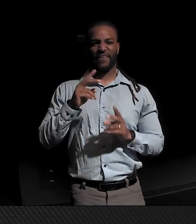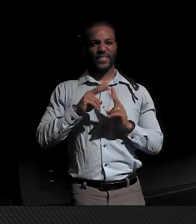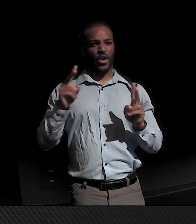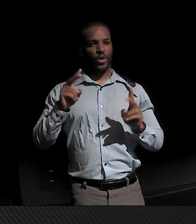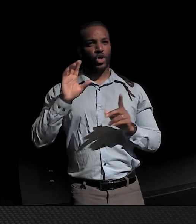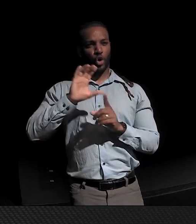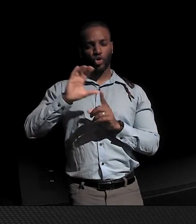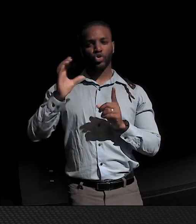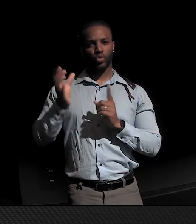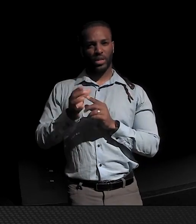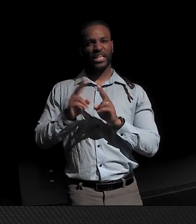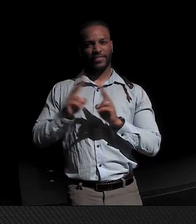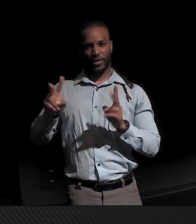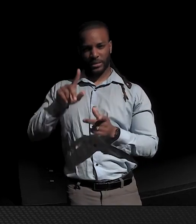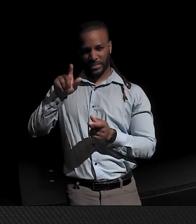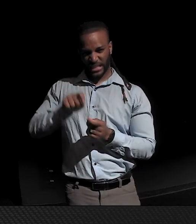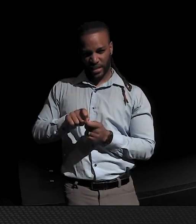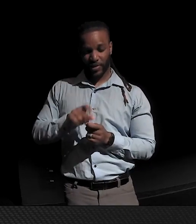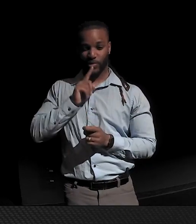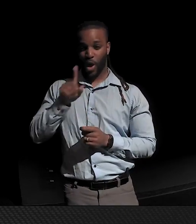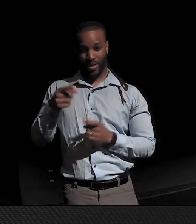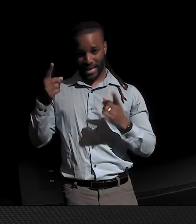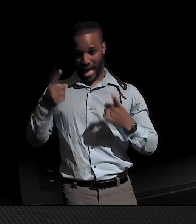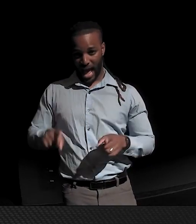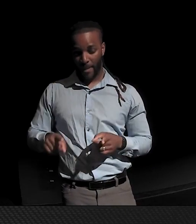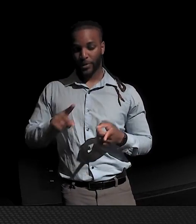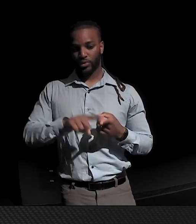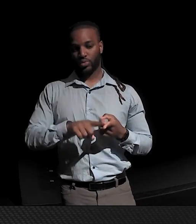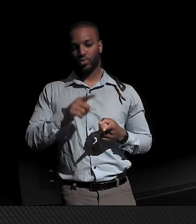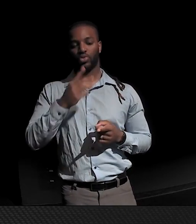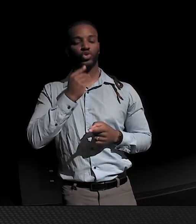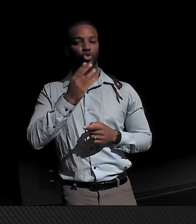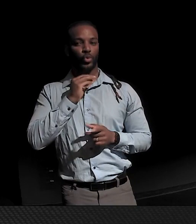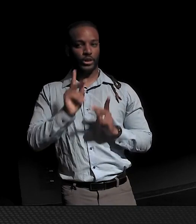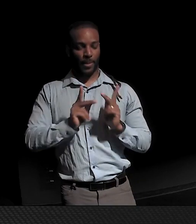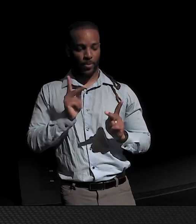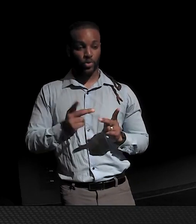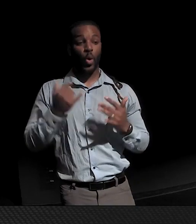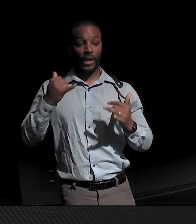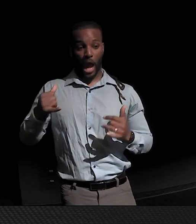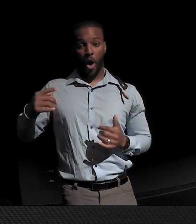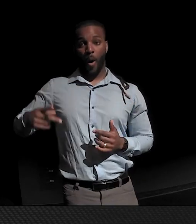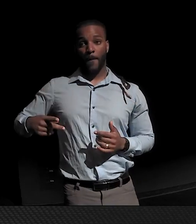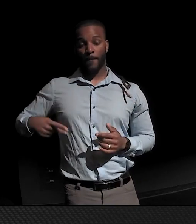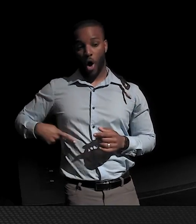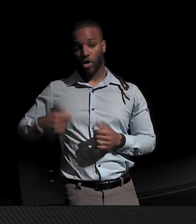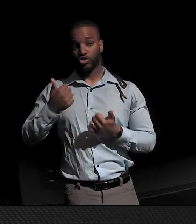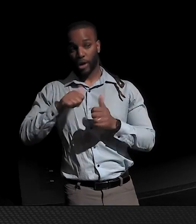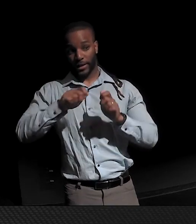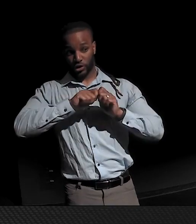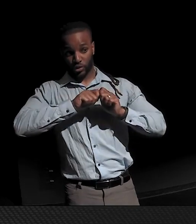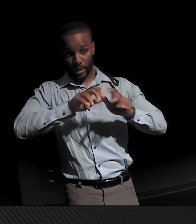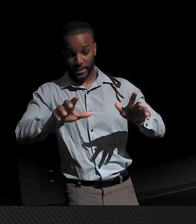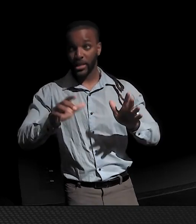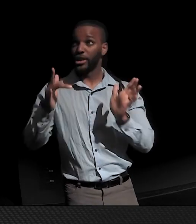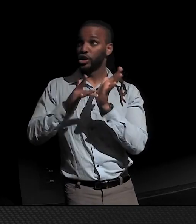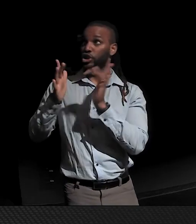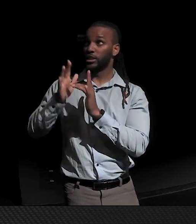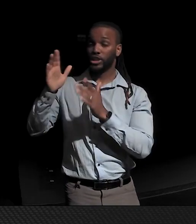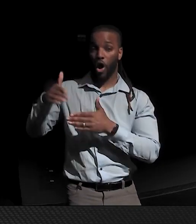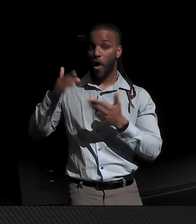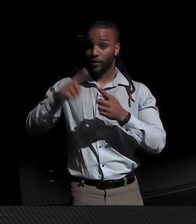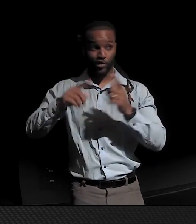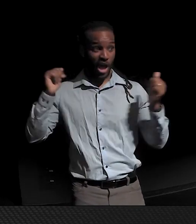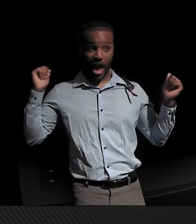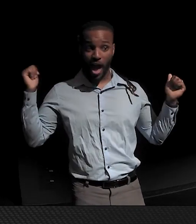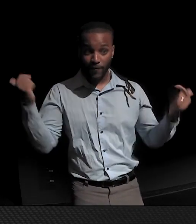cultural, and it was very specific, and it really only happened to the Jewish people. And so now Paul is bringing this to saying, look, Jesus is offering this to